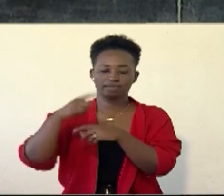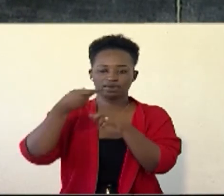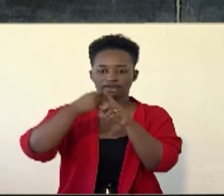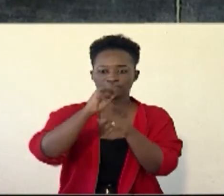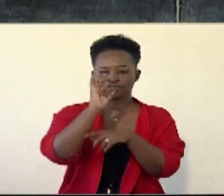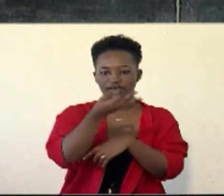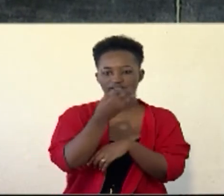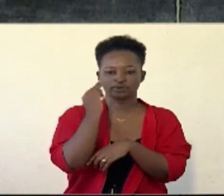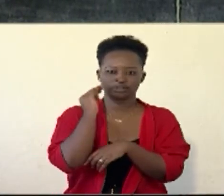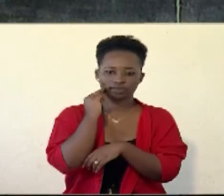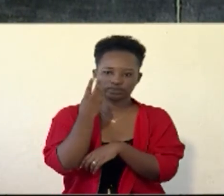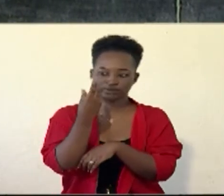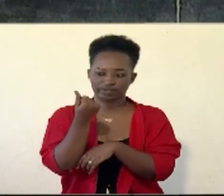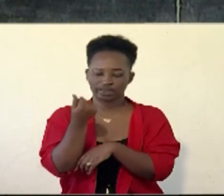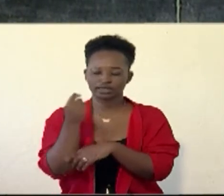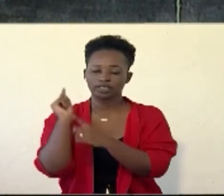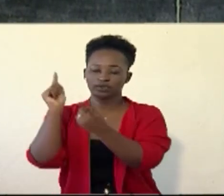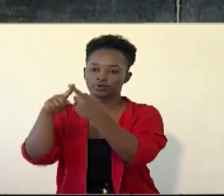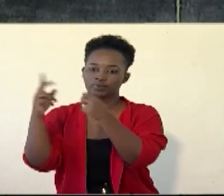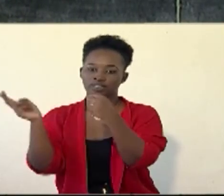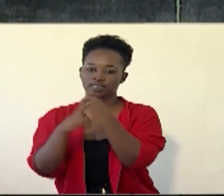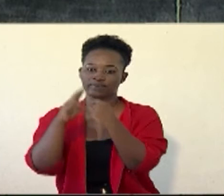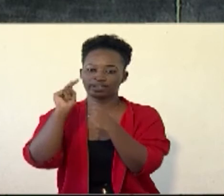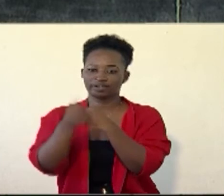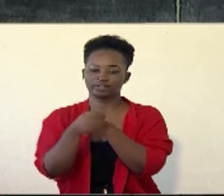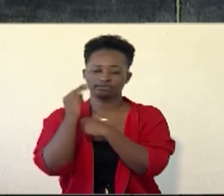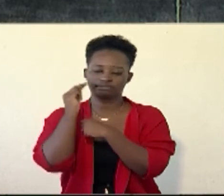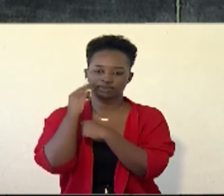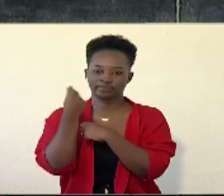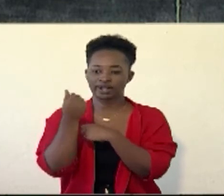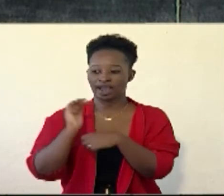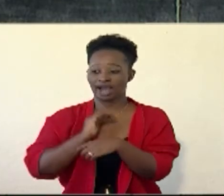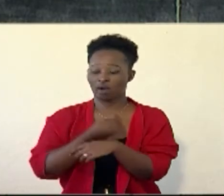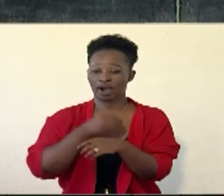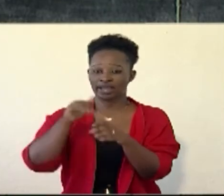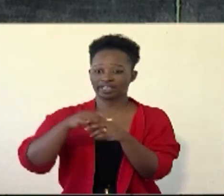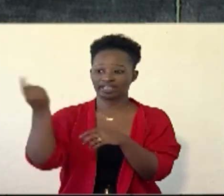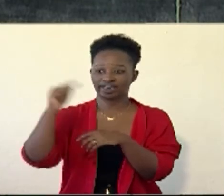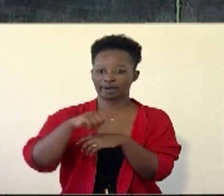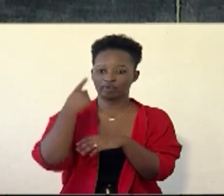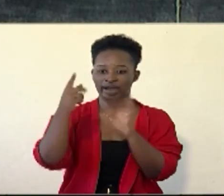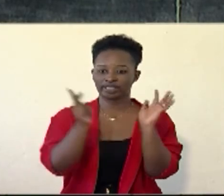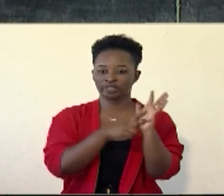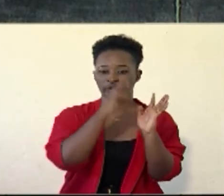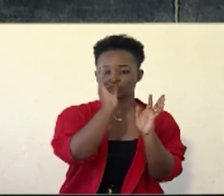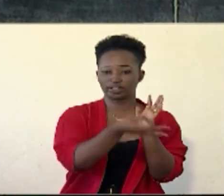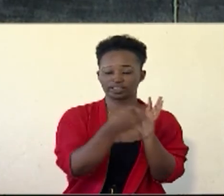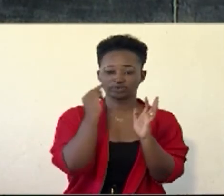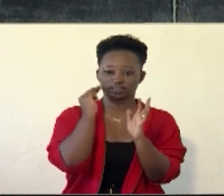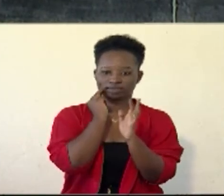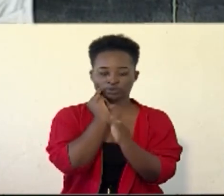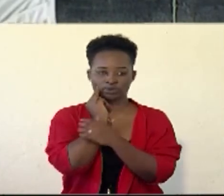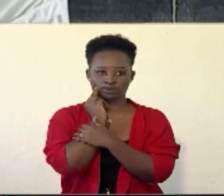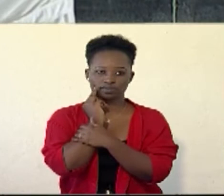3,000 million francs to 7,000 million francs. Now, our income 1 is 3,000 million.